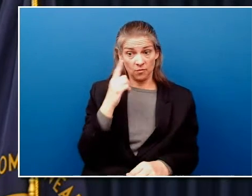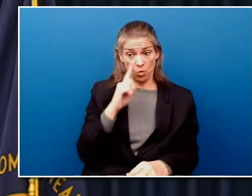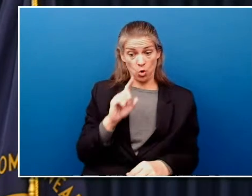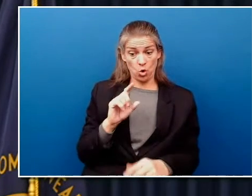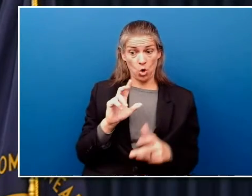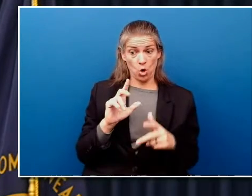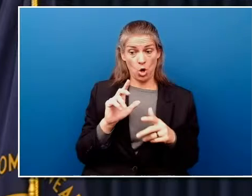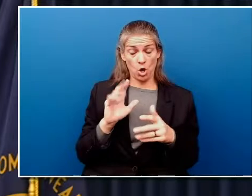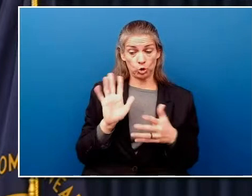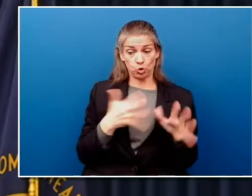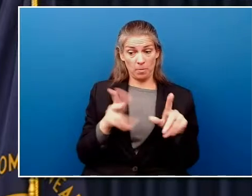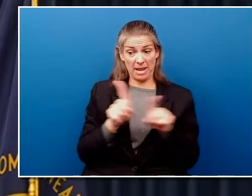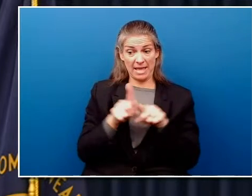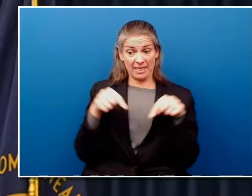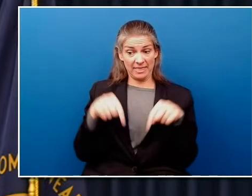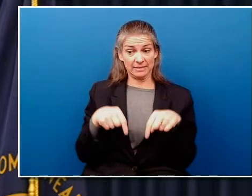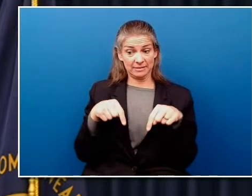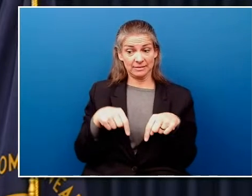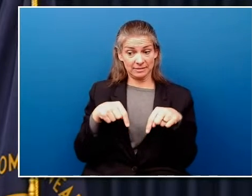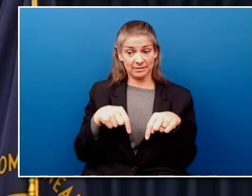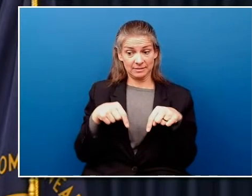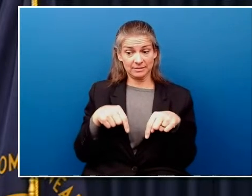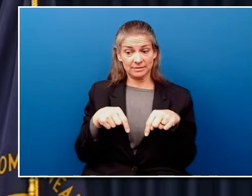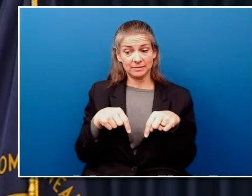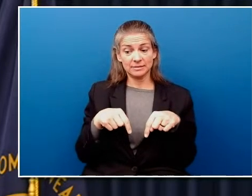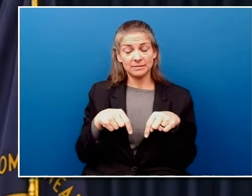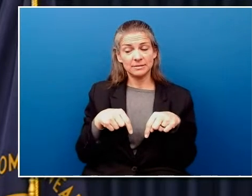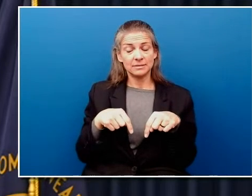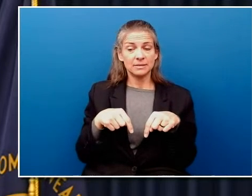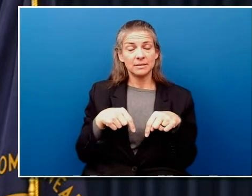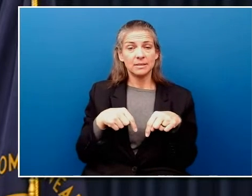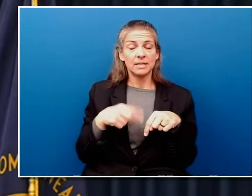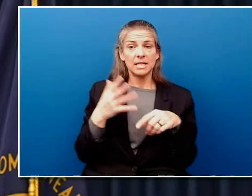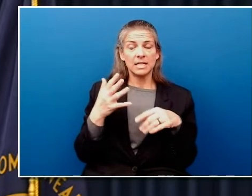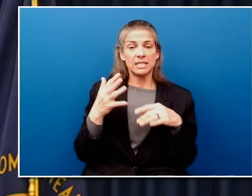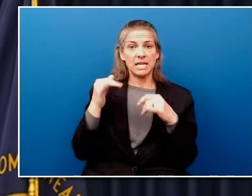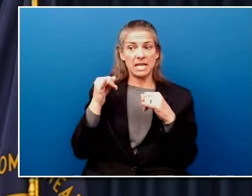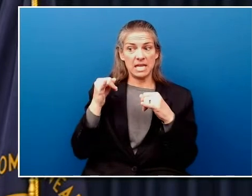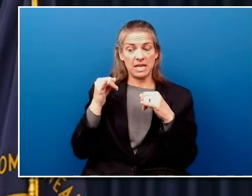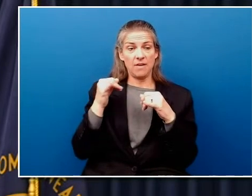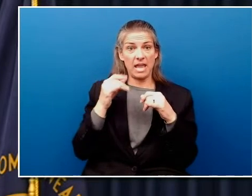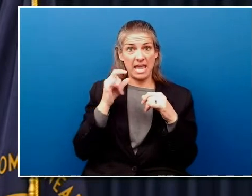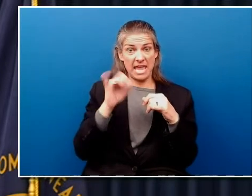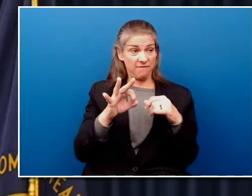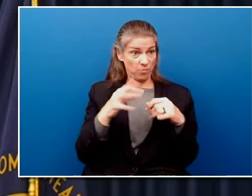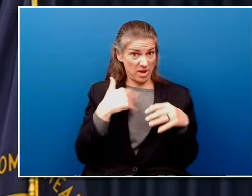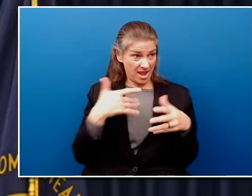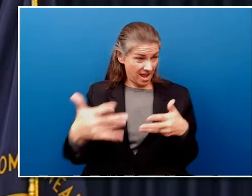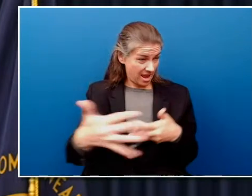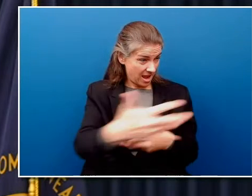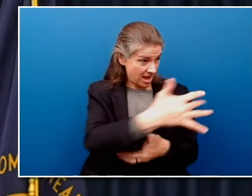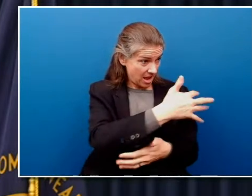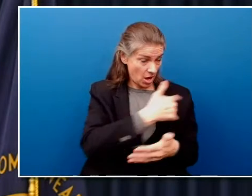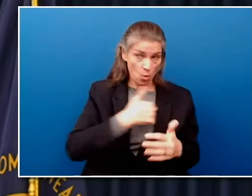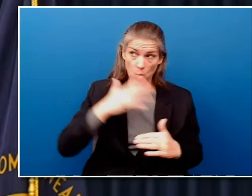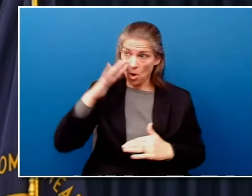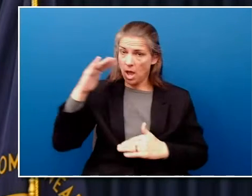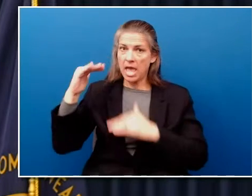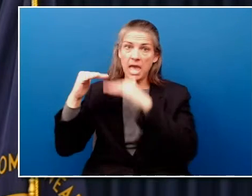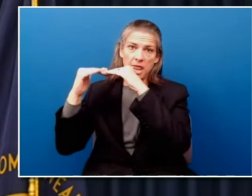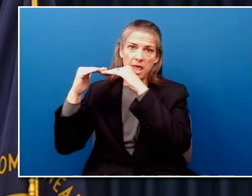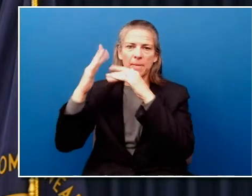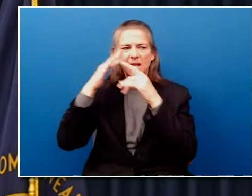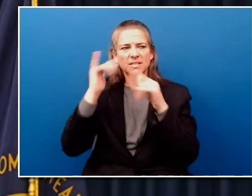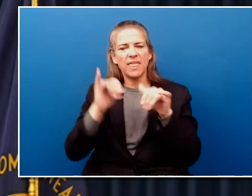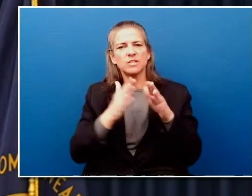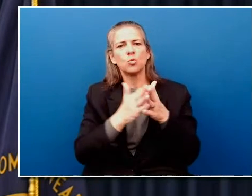this, I think it's questionable on that side. The individual assistance side, if we hit it, it's because of how widespread that it is. And this would be the